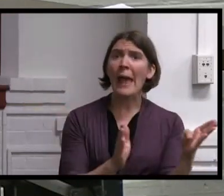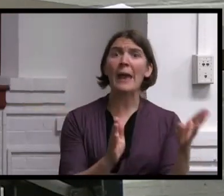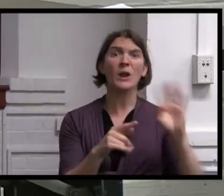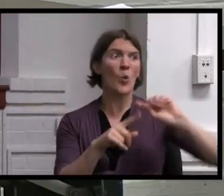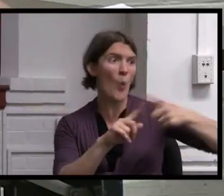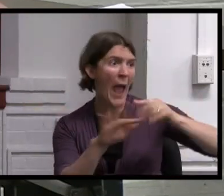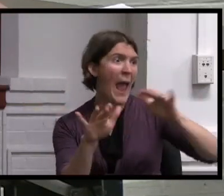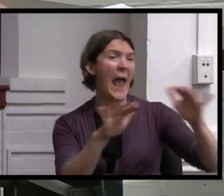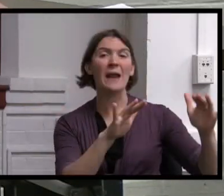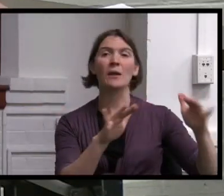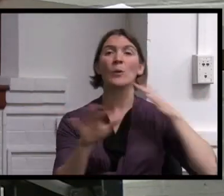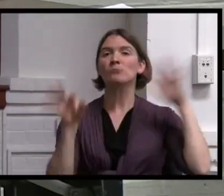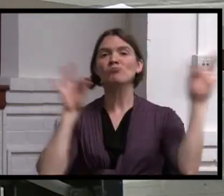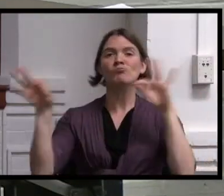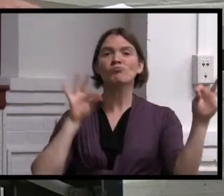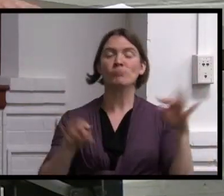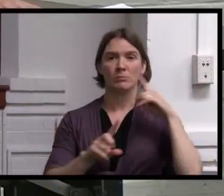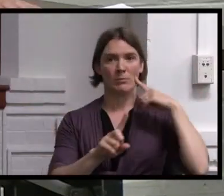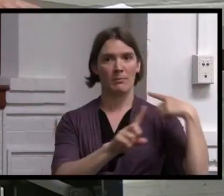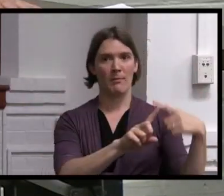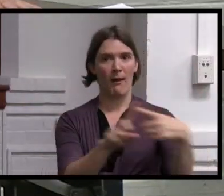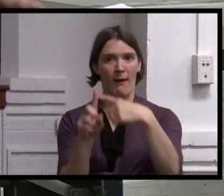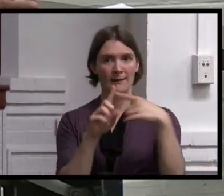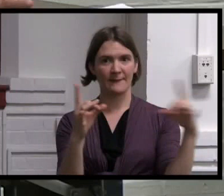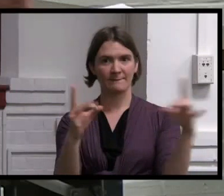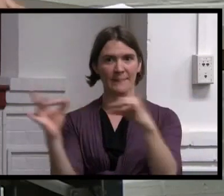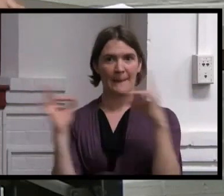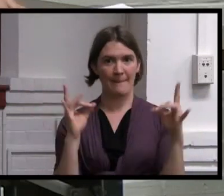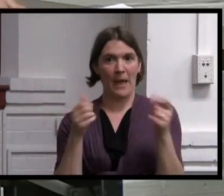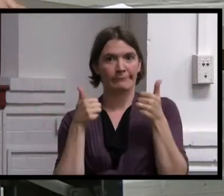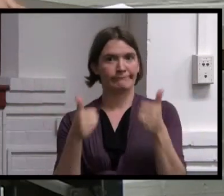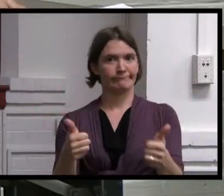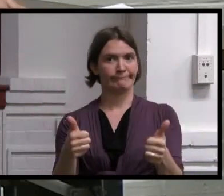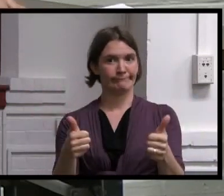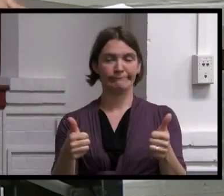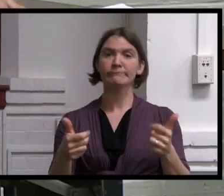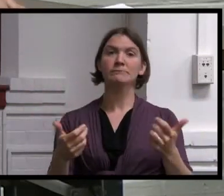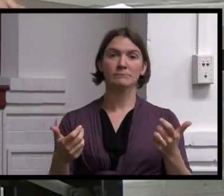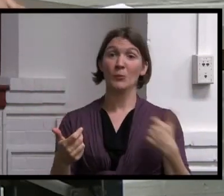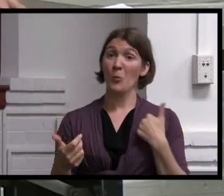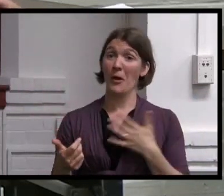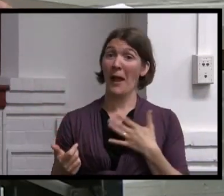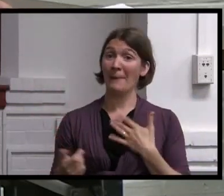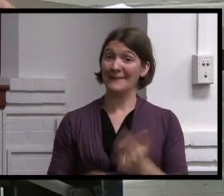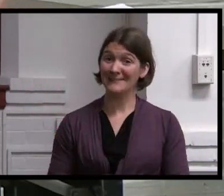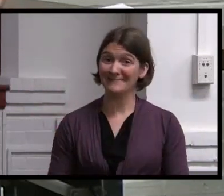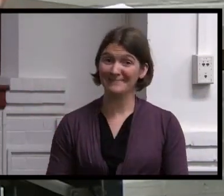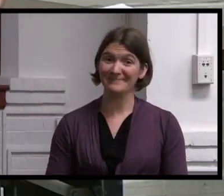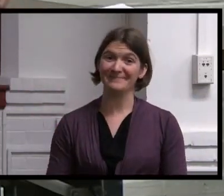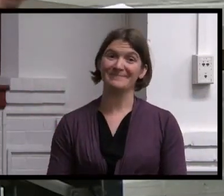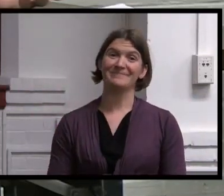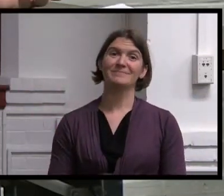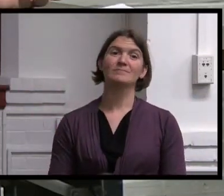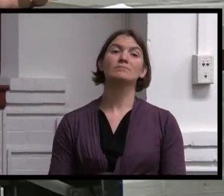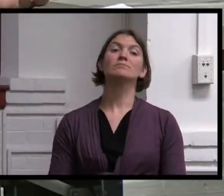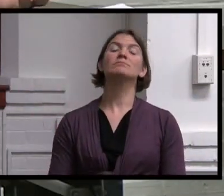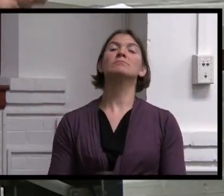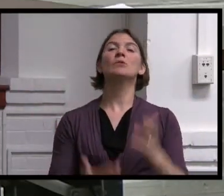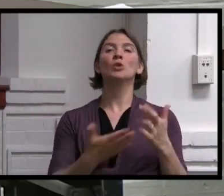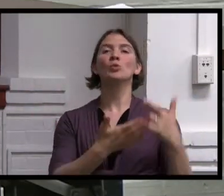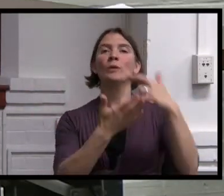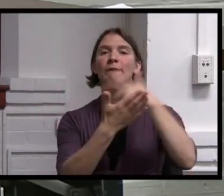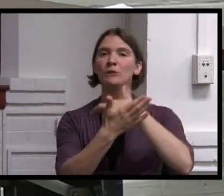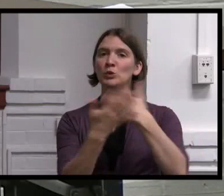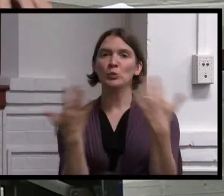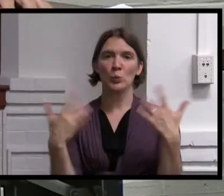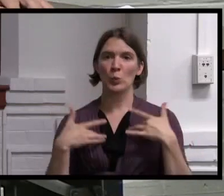accessibility to. So positively, you know, the remarks are coming in, and we're happy about that. So just to review,